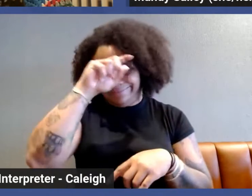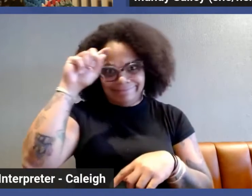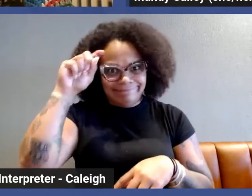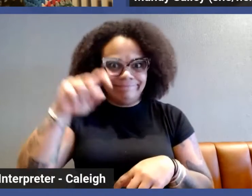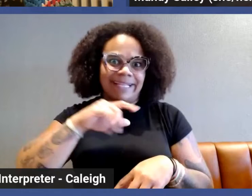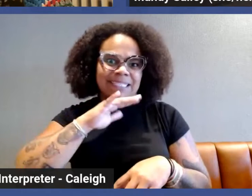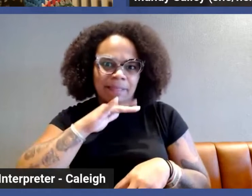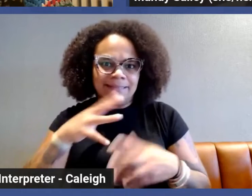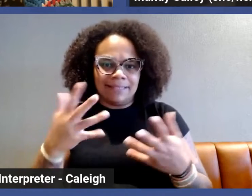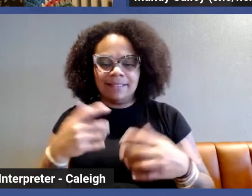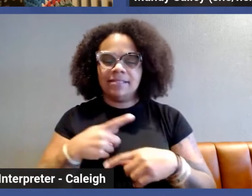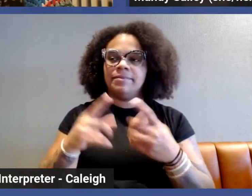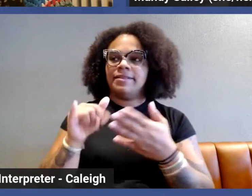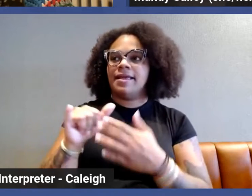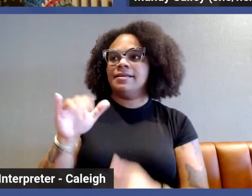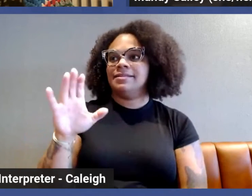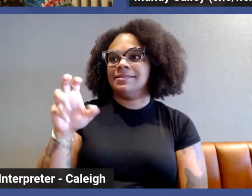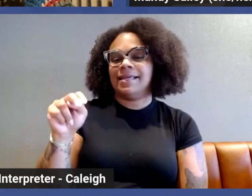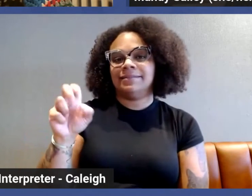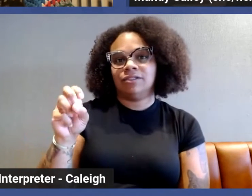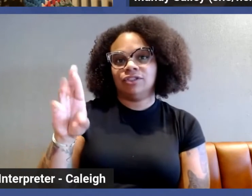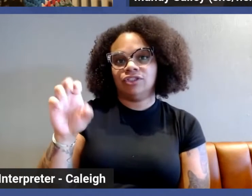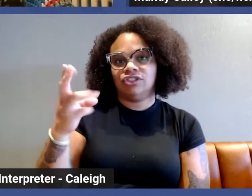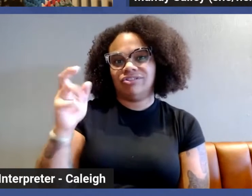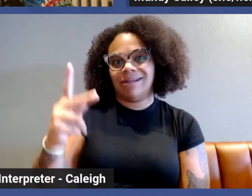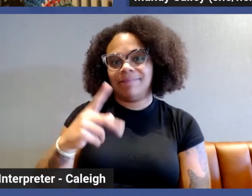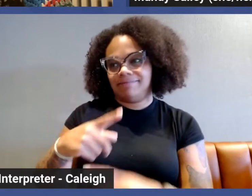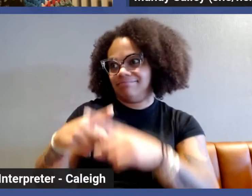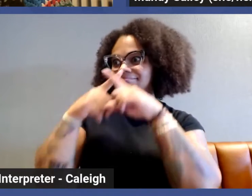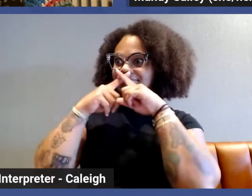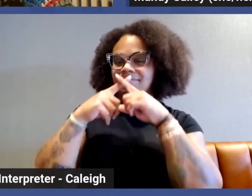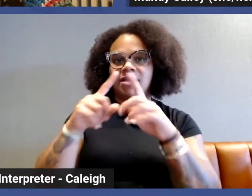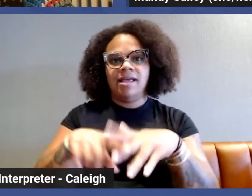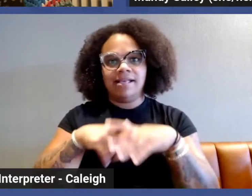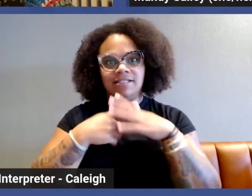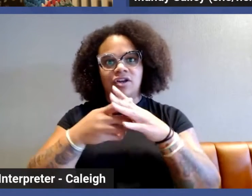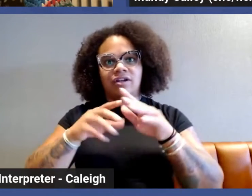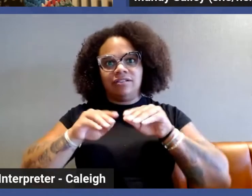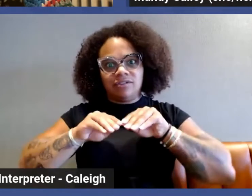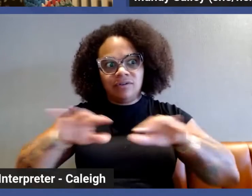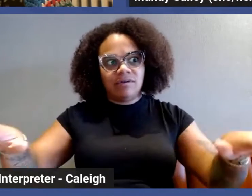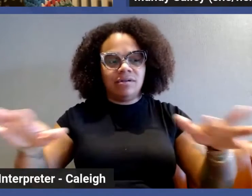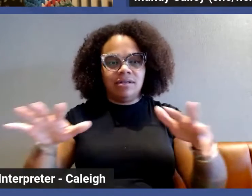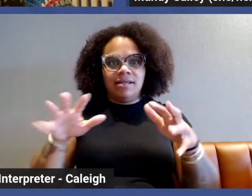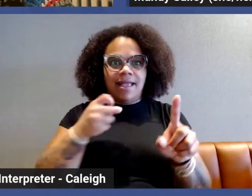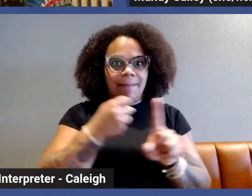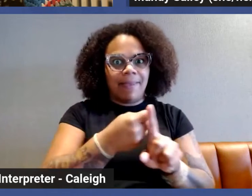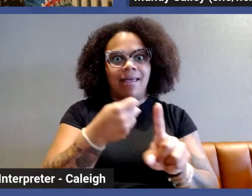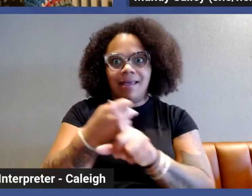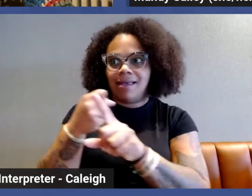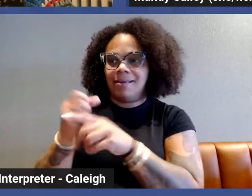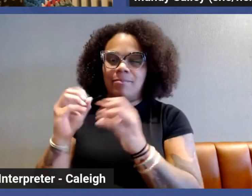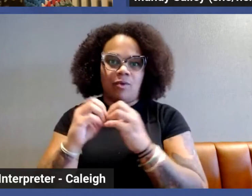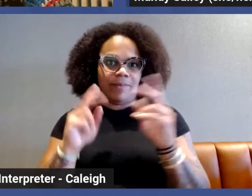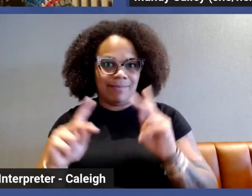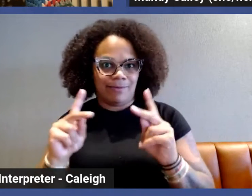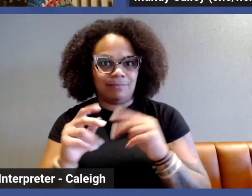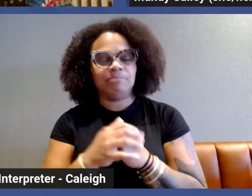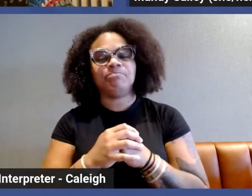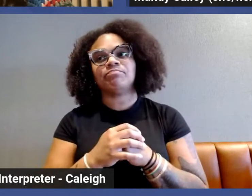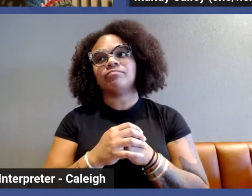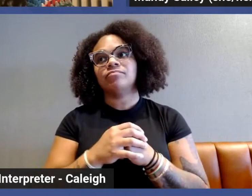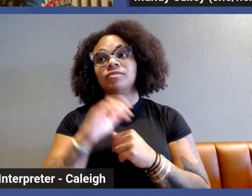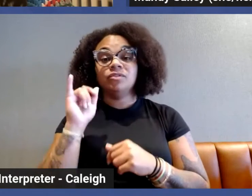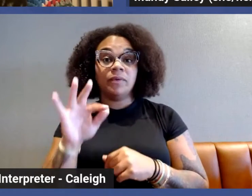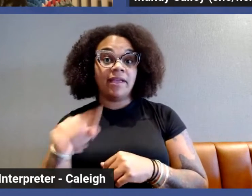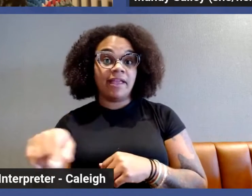the censorship and all of that is starting to cast a much broader net. And so I think, even if you're somebody